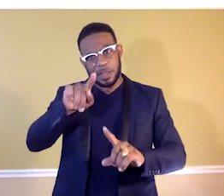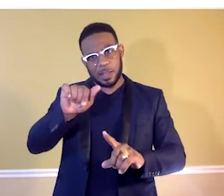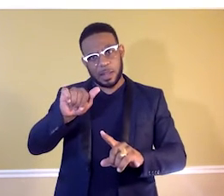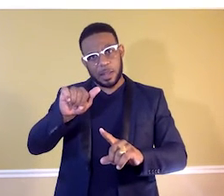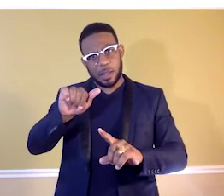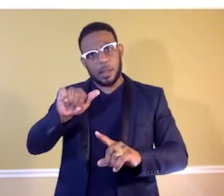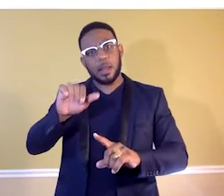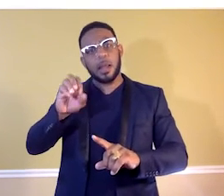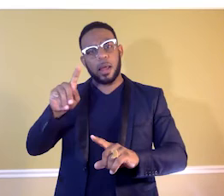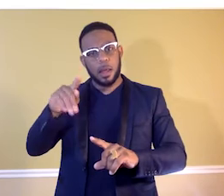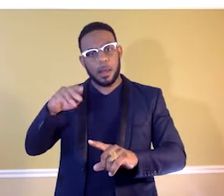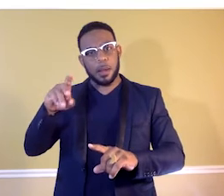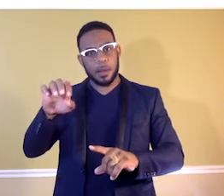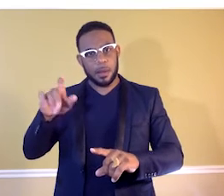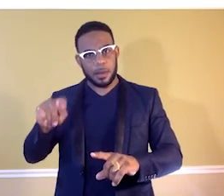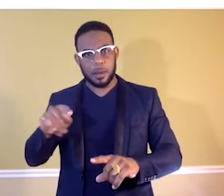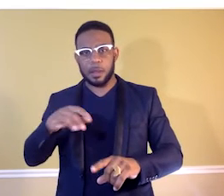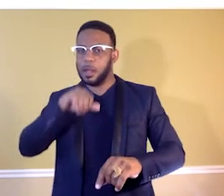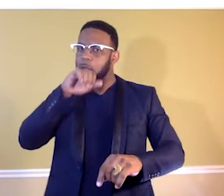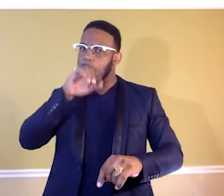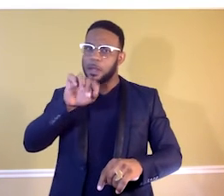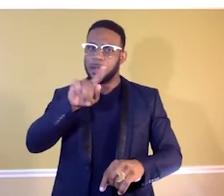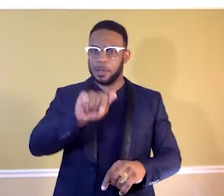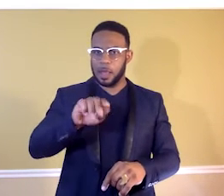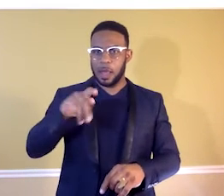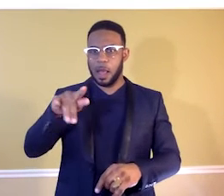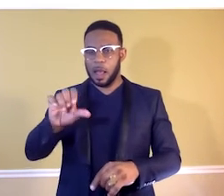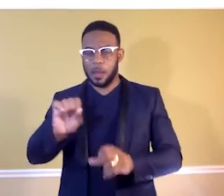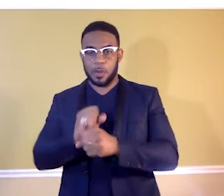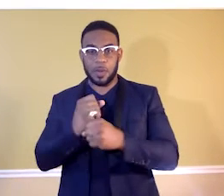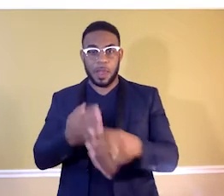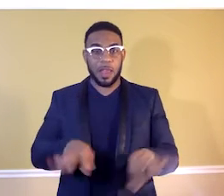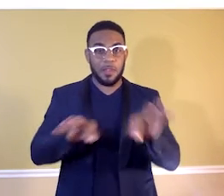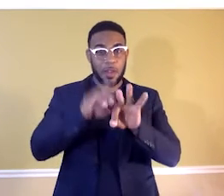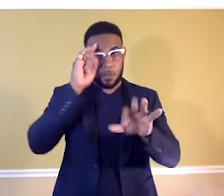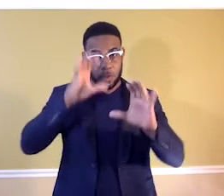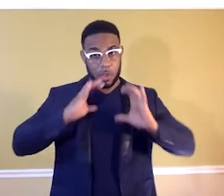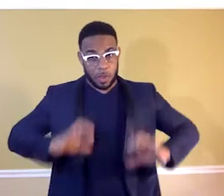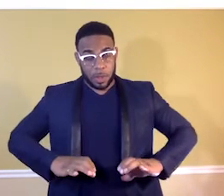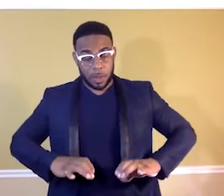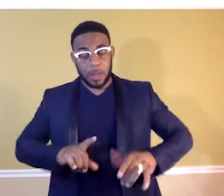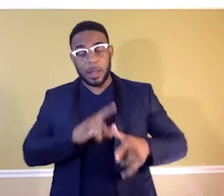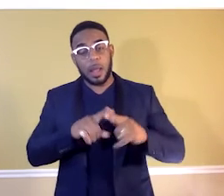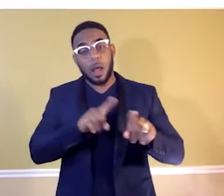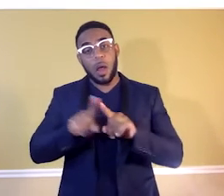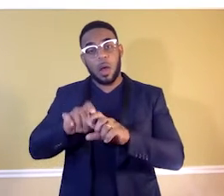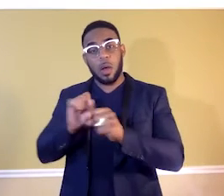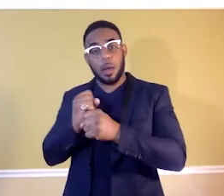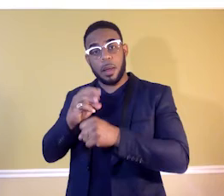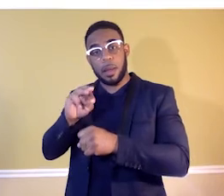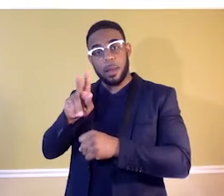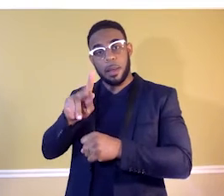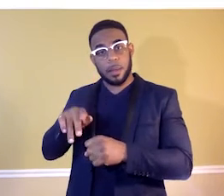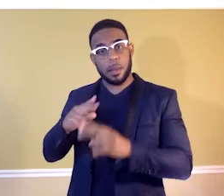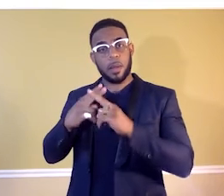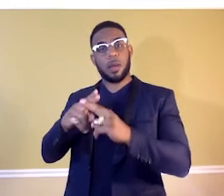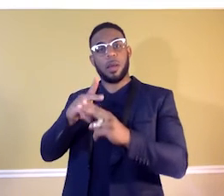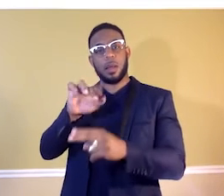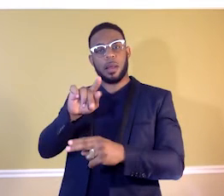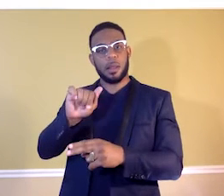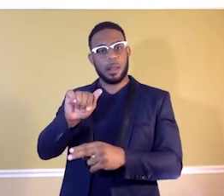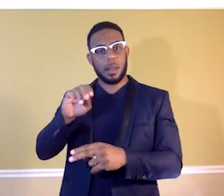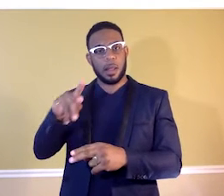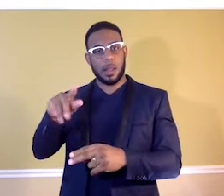DataOps podcast, talk with people about how they utilize data to create value for their customers. And then I also run a meetup called DataOps DC, where